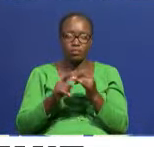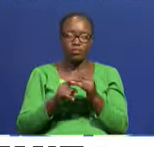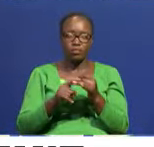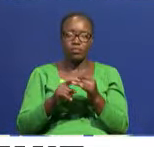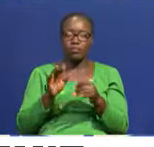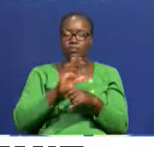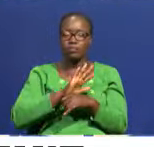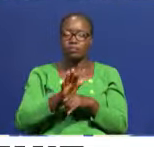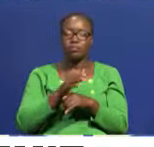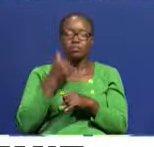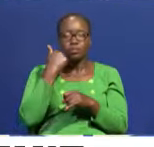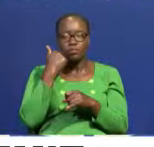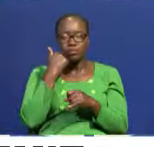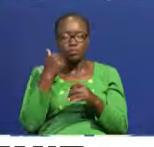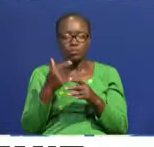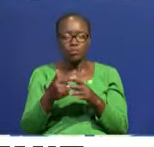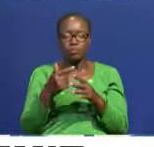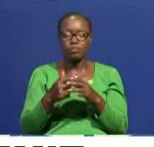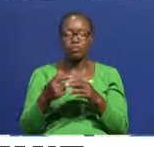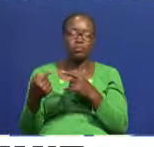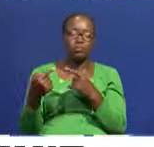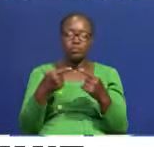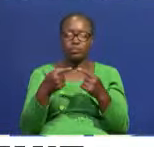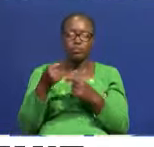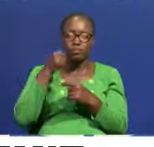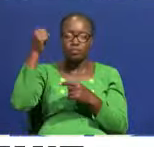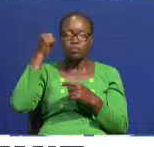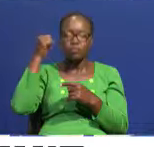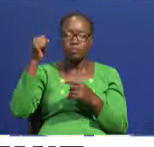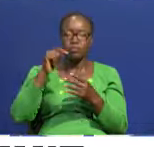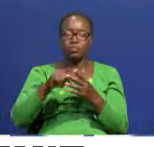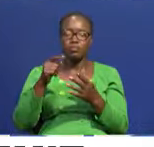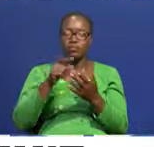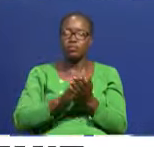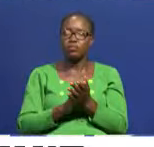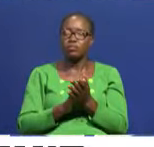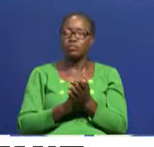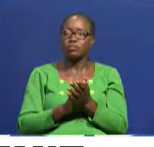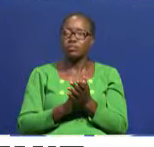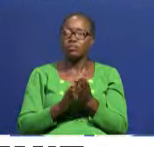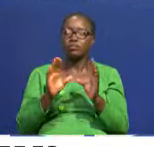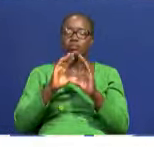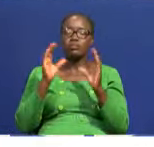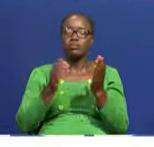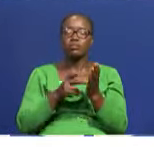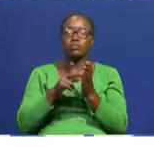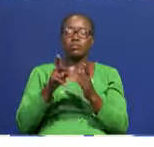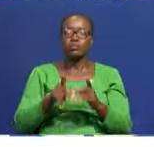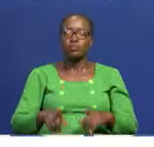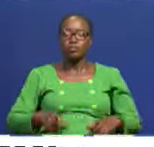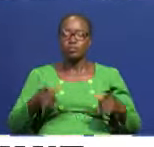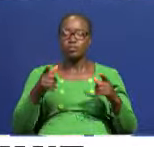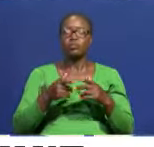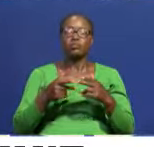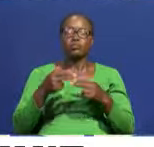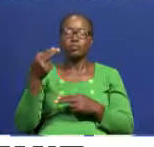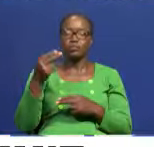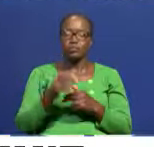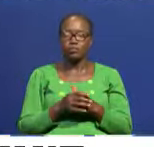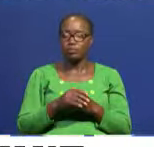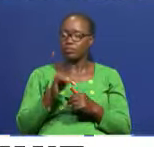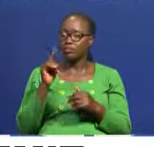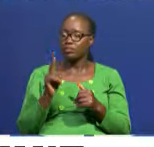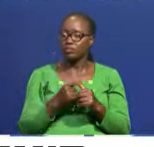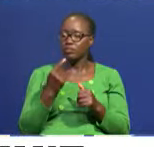pandemic, geopolitical tension, and the soaring global cost of living. First